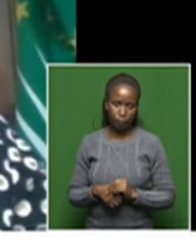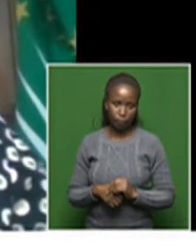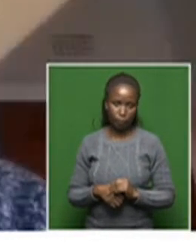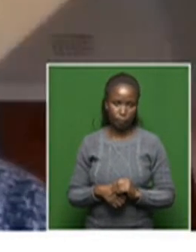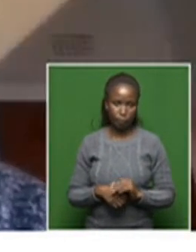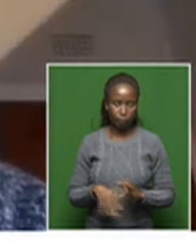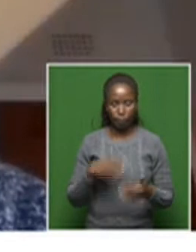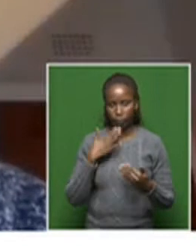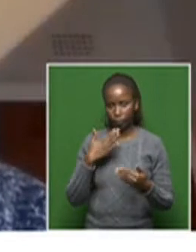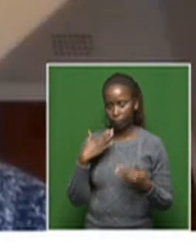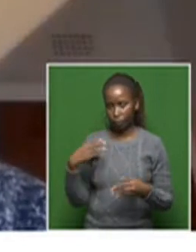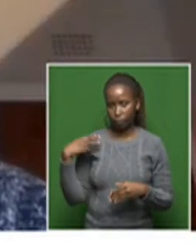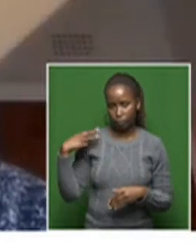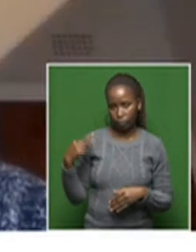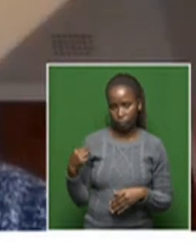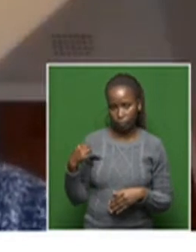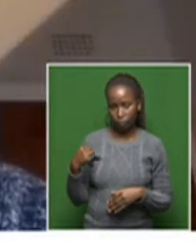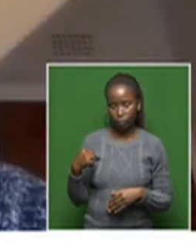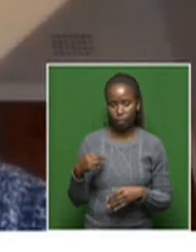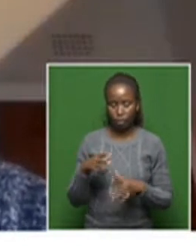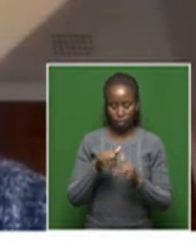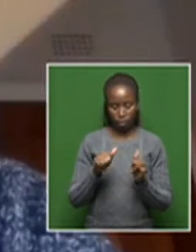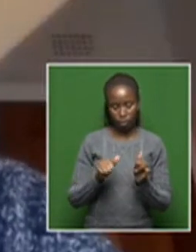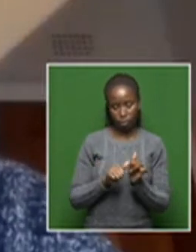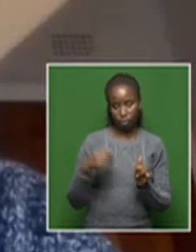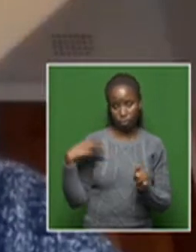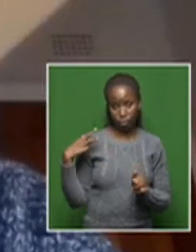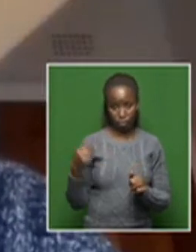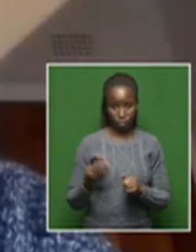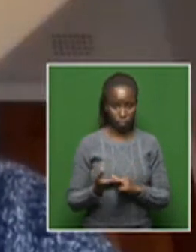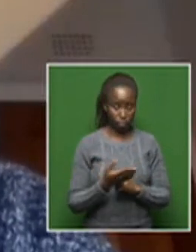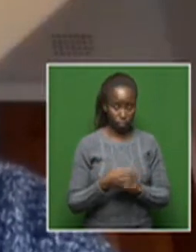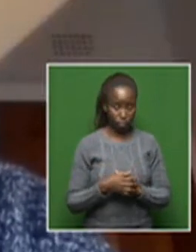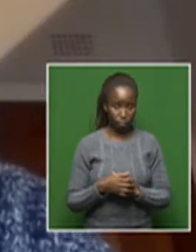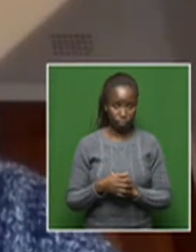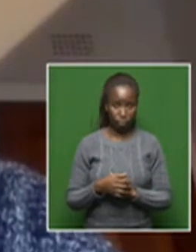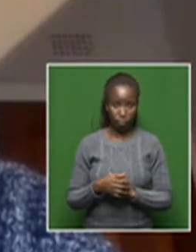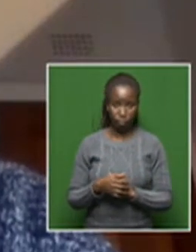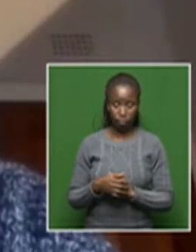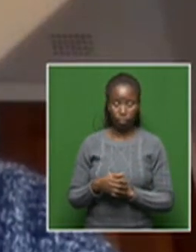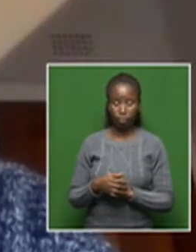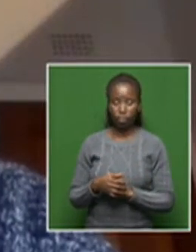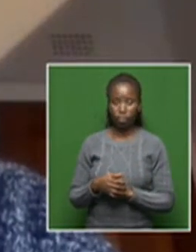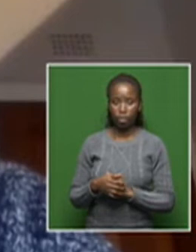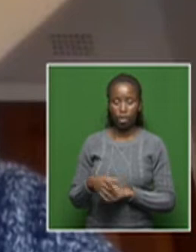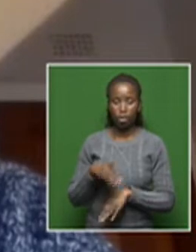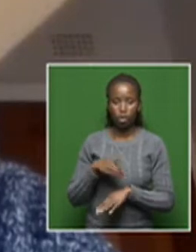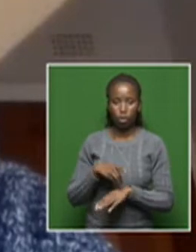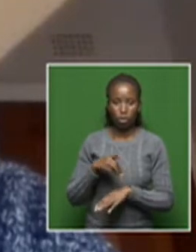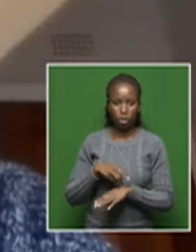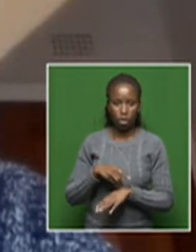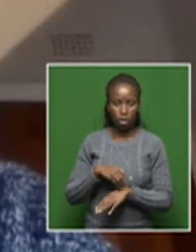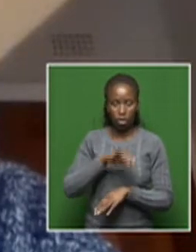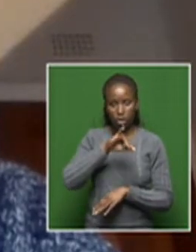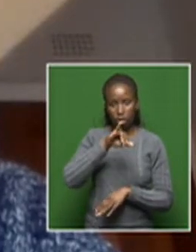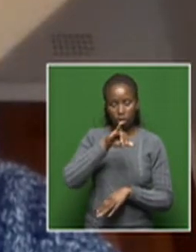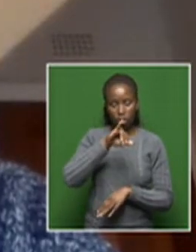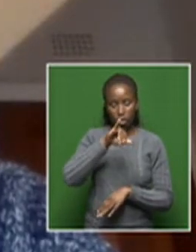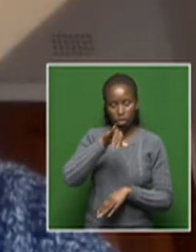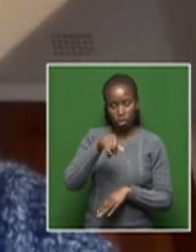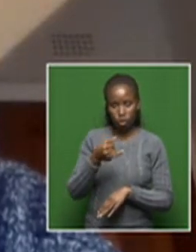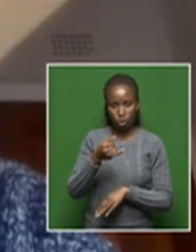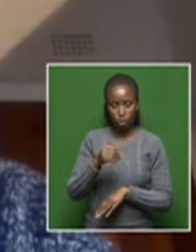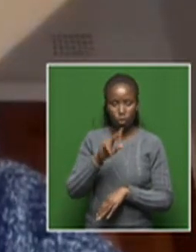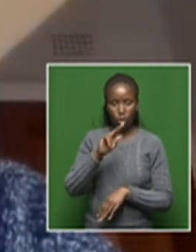Thank you, Minister. Deputy Minister, Dr. Joe Patler, I did see that the Deputy